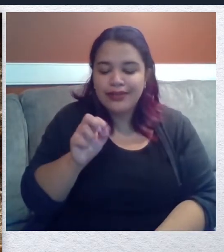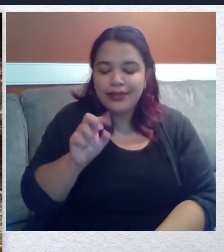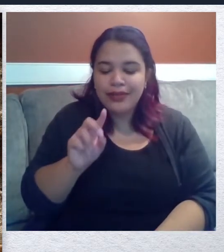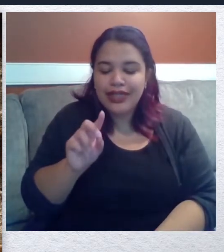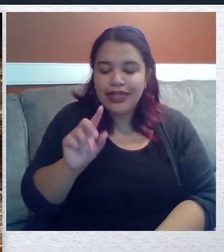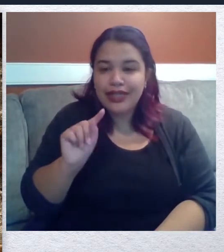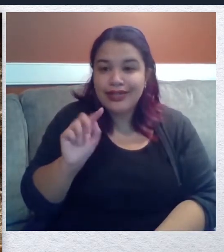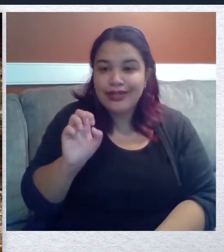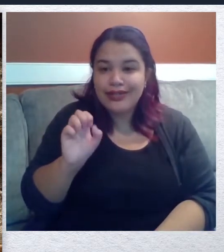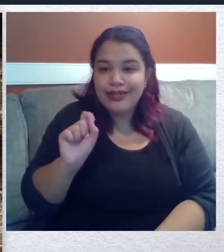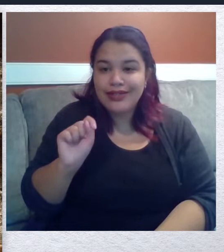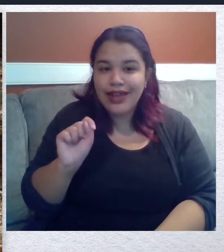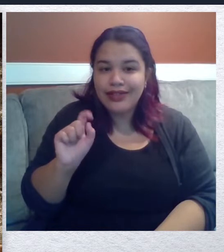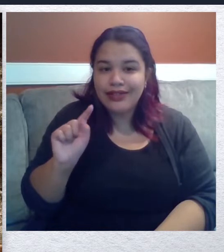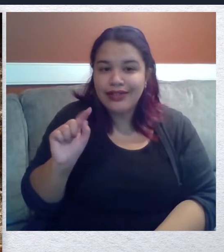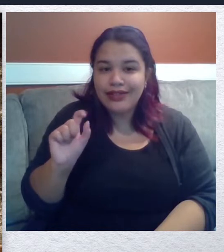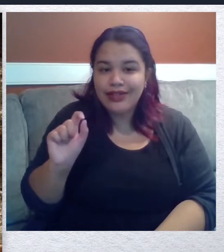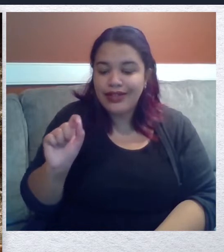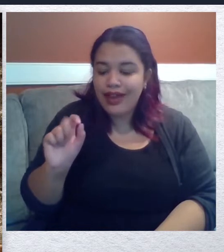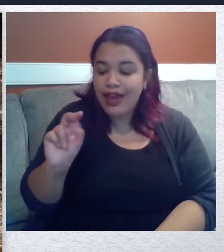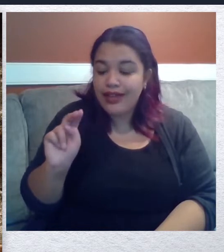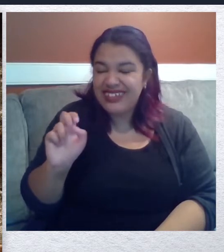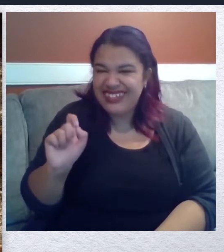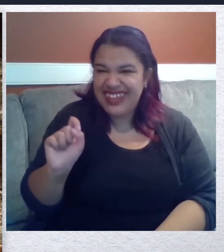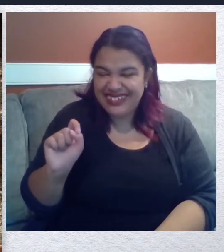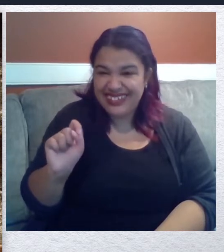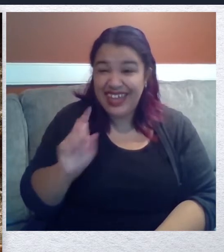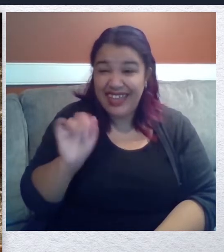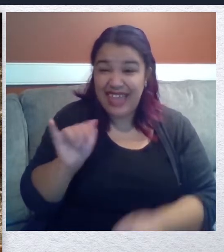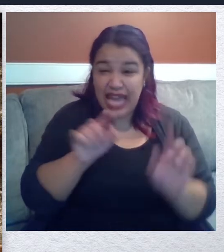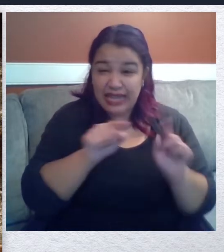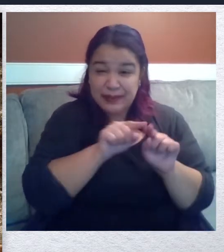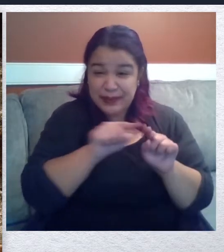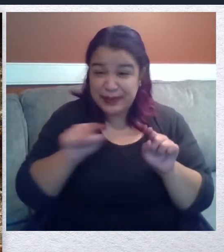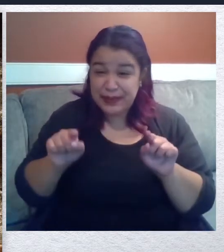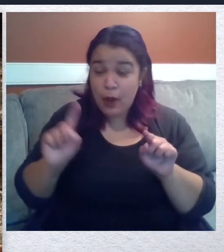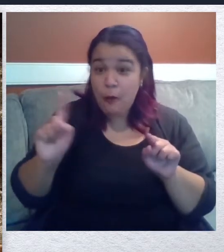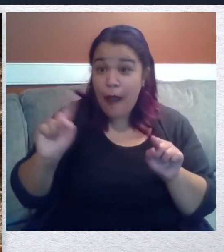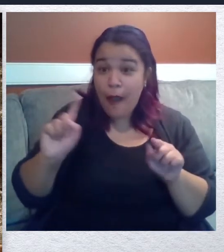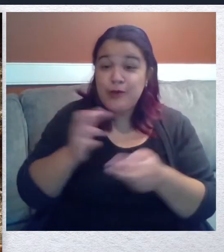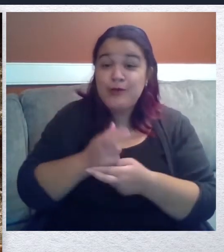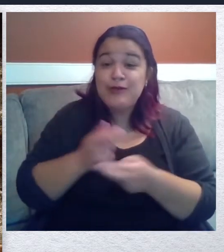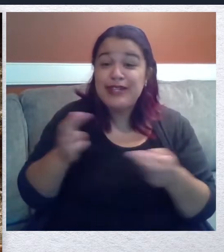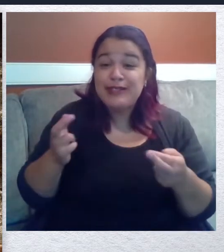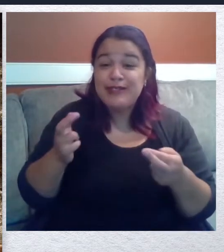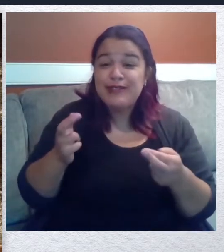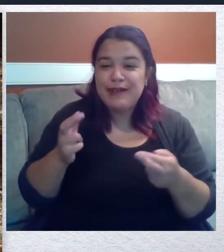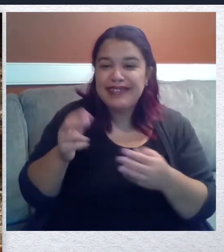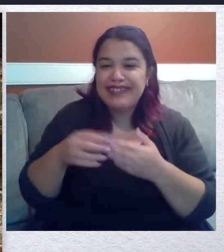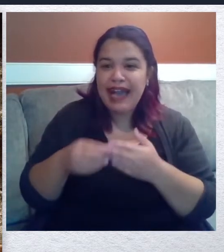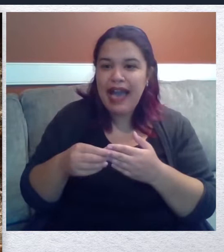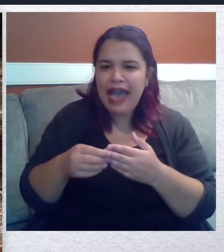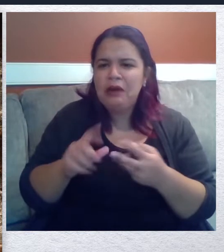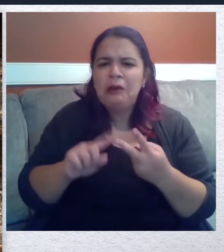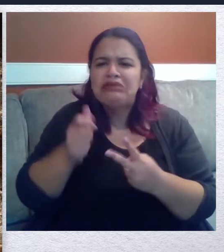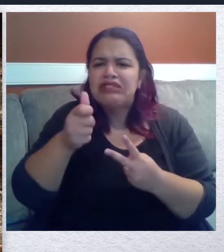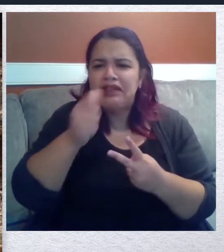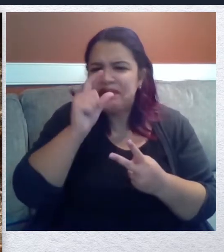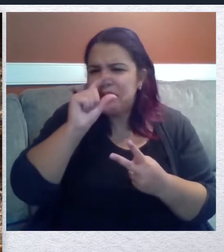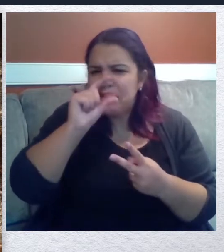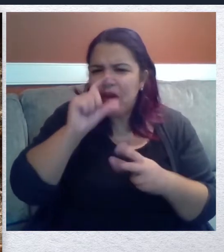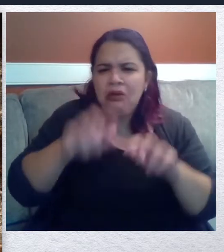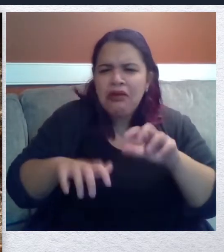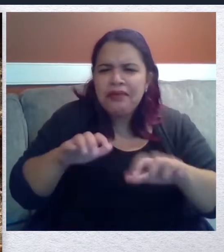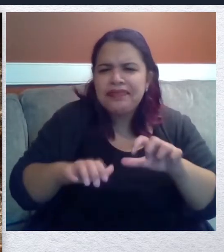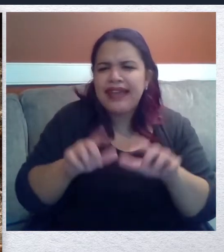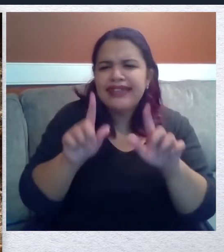speedtest.net. The link for that website is in the resource guide. Or you can just Google "test my internet speed" and pick one of the sites